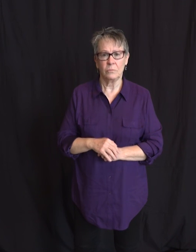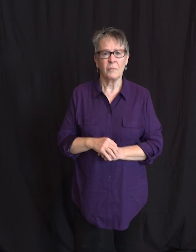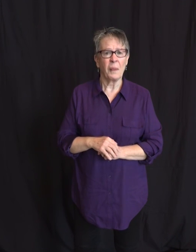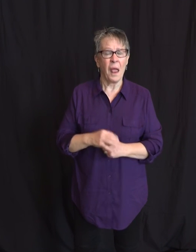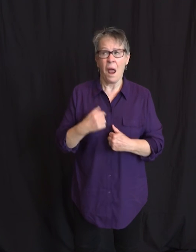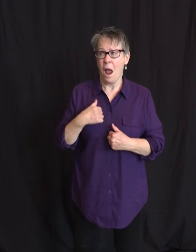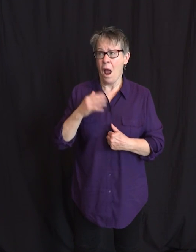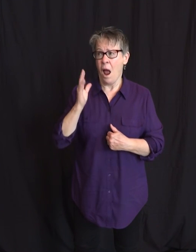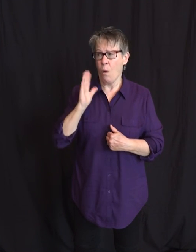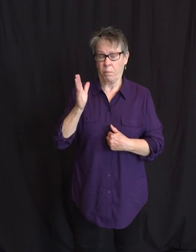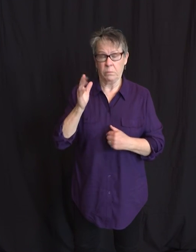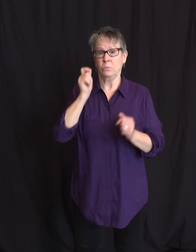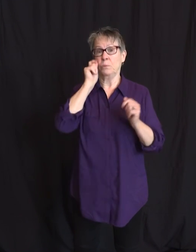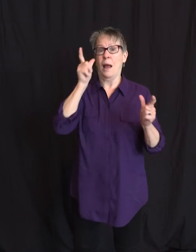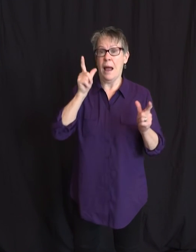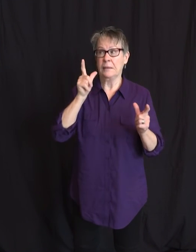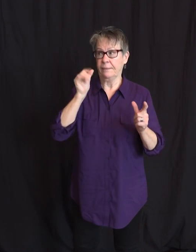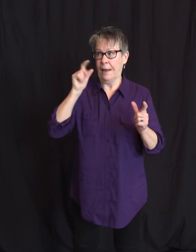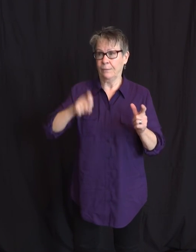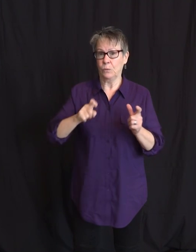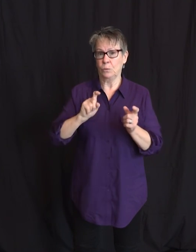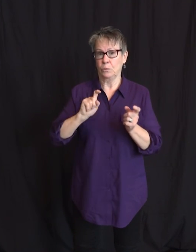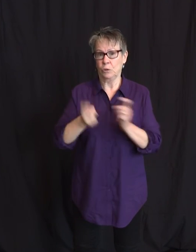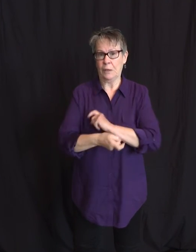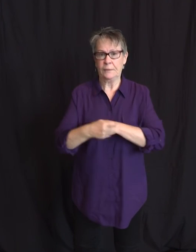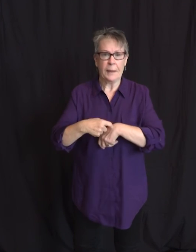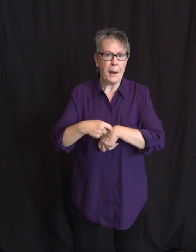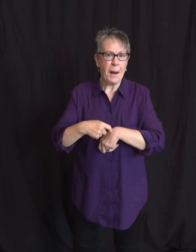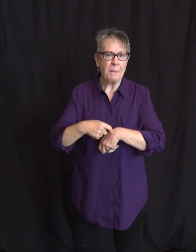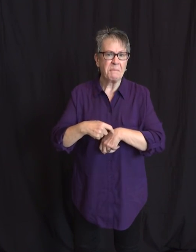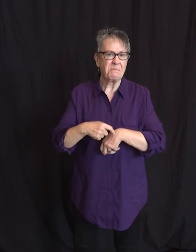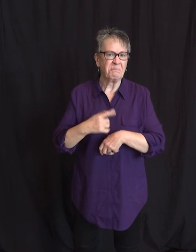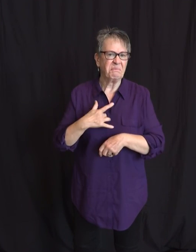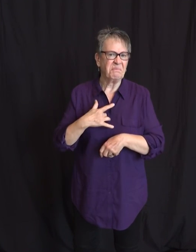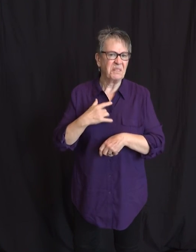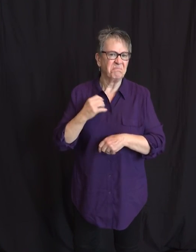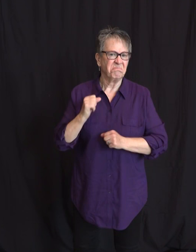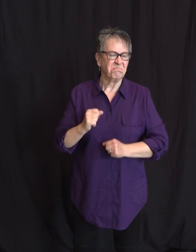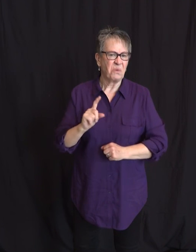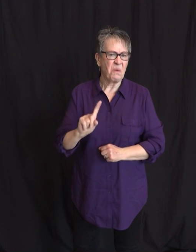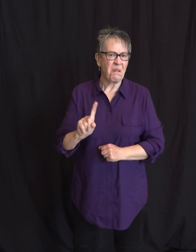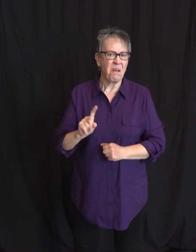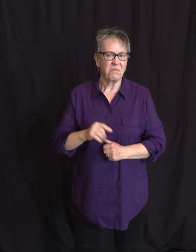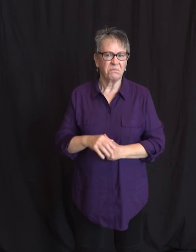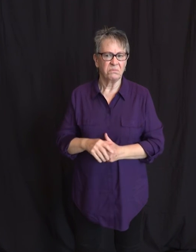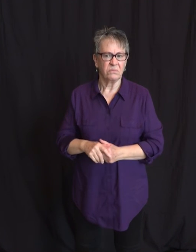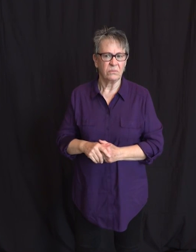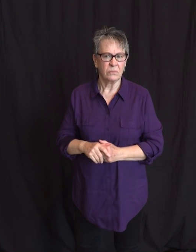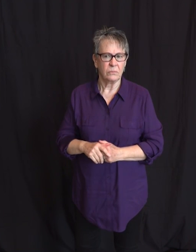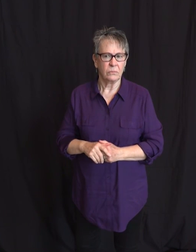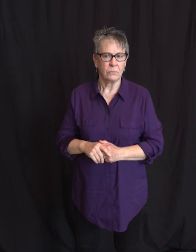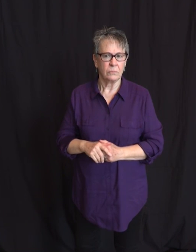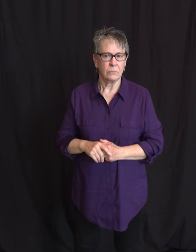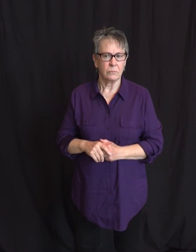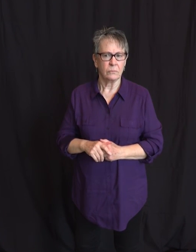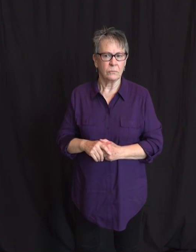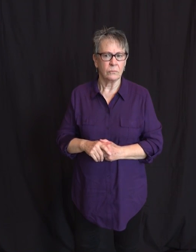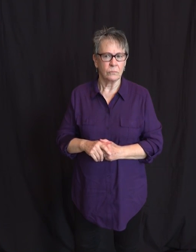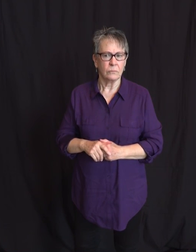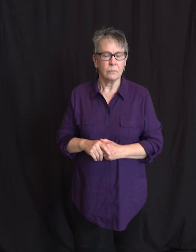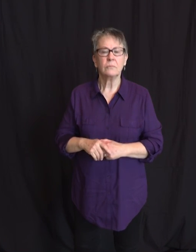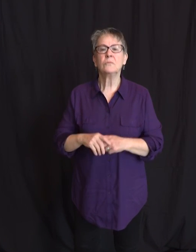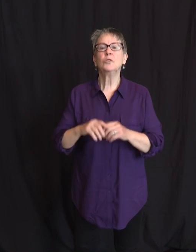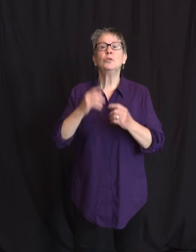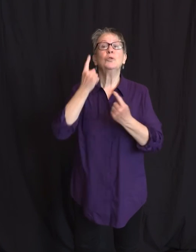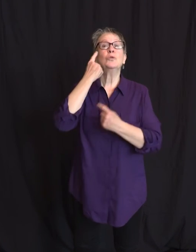here. We will be announcing formally the members of the commission that I alluded to today at tomorrow's event,